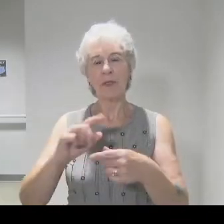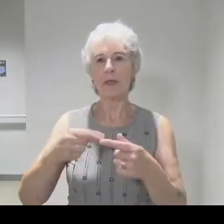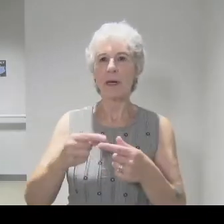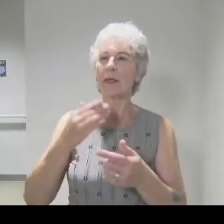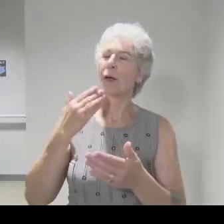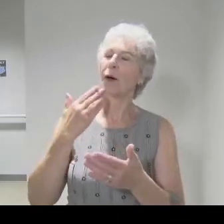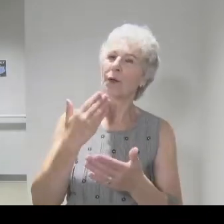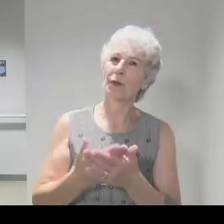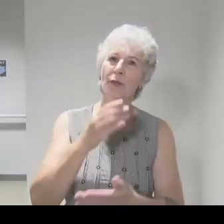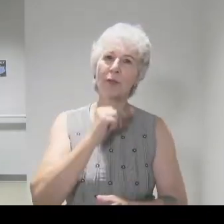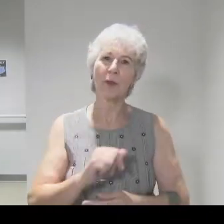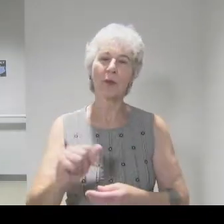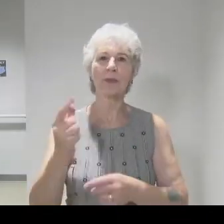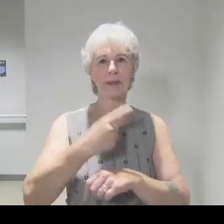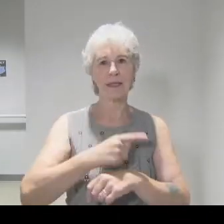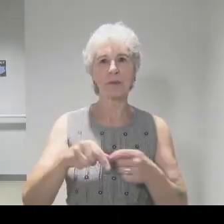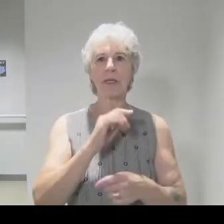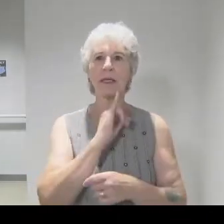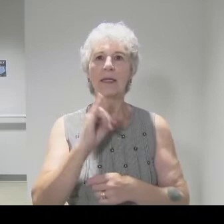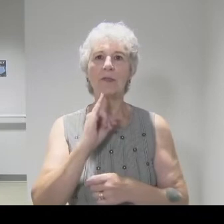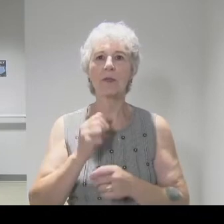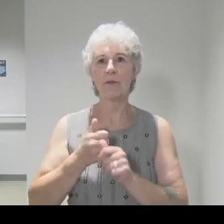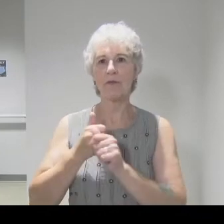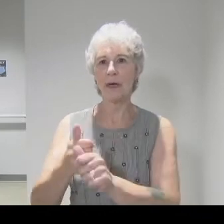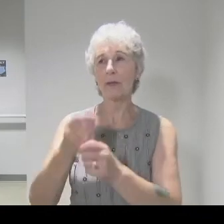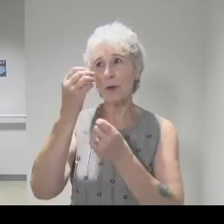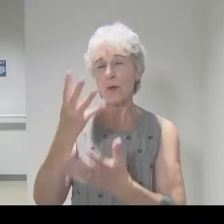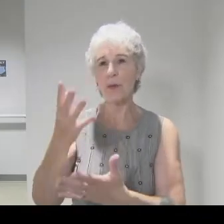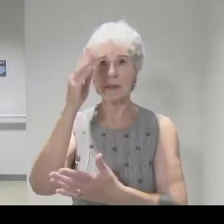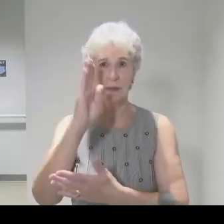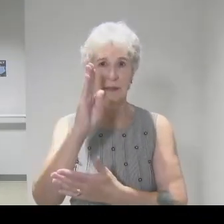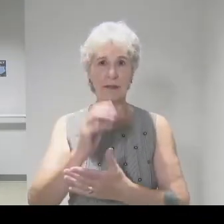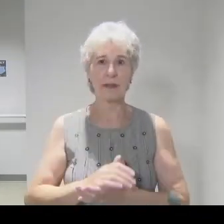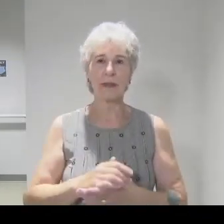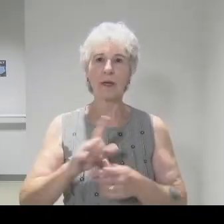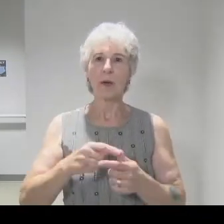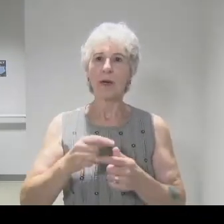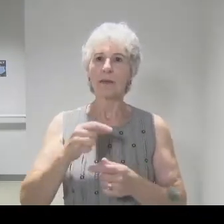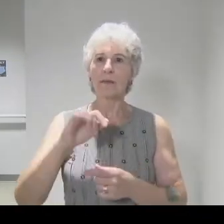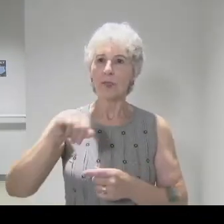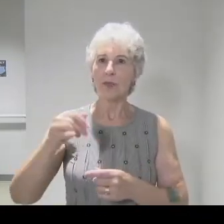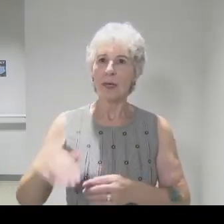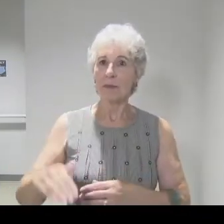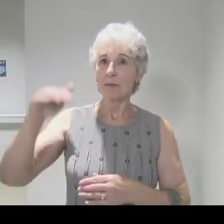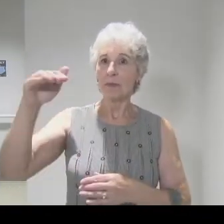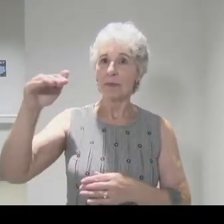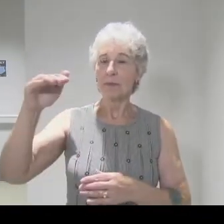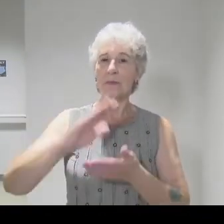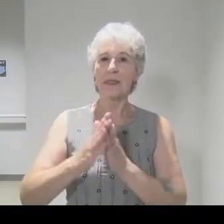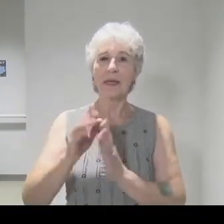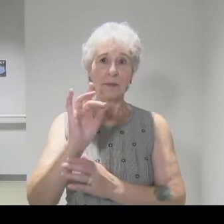good old days when Israel followed God. And when Josiah became king at the age of